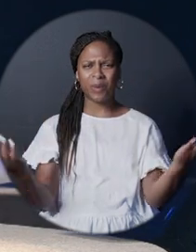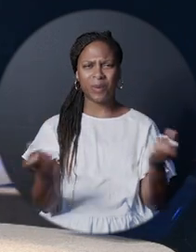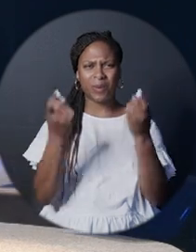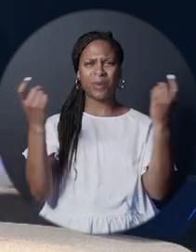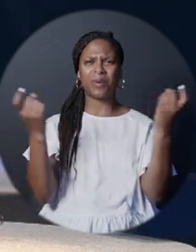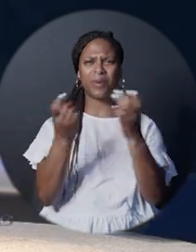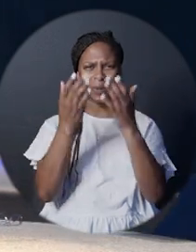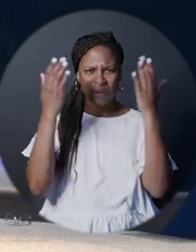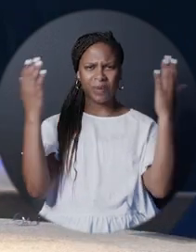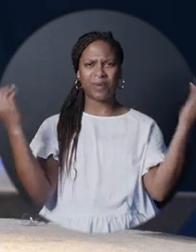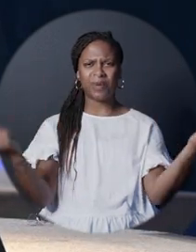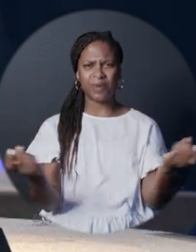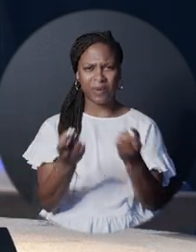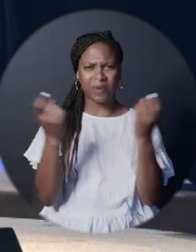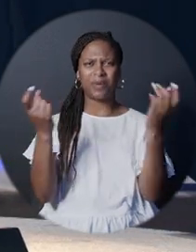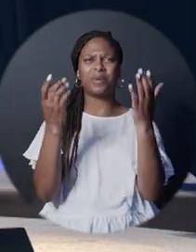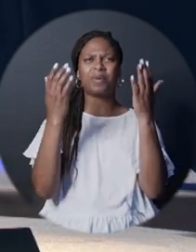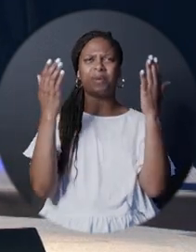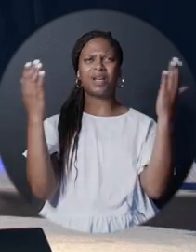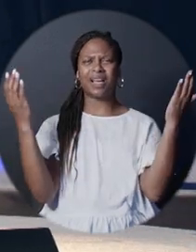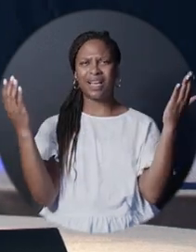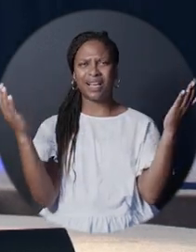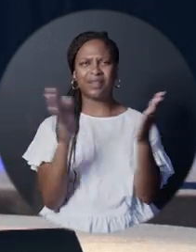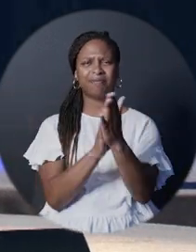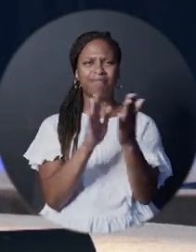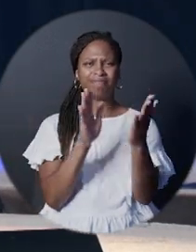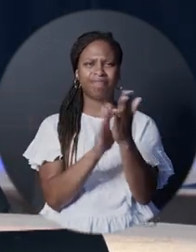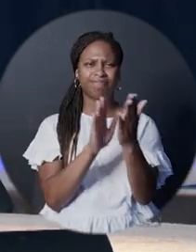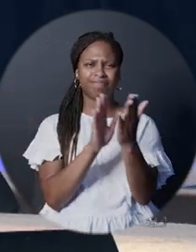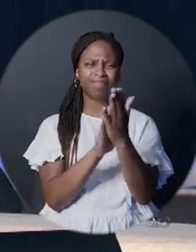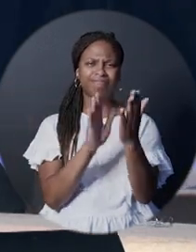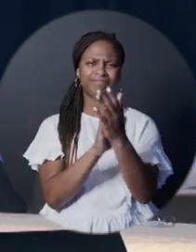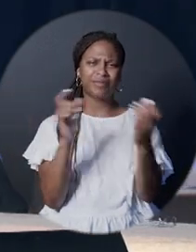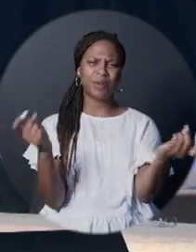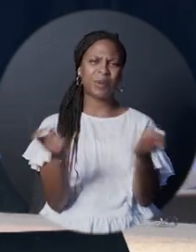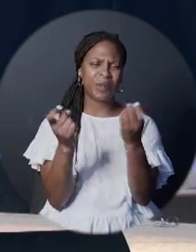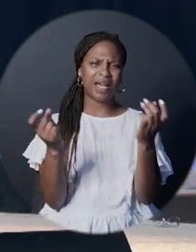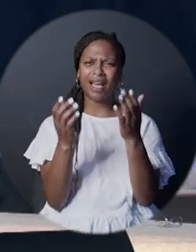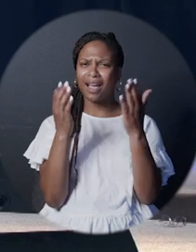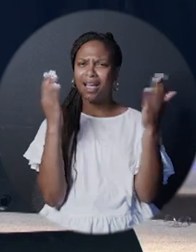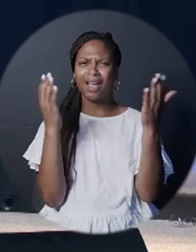Hallelujah. Hallelujah. Hallelujah. Hallelujah.